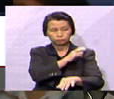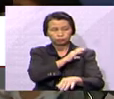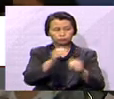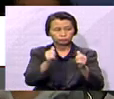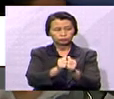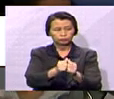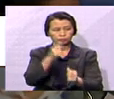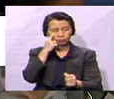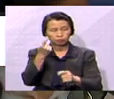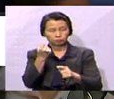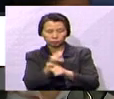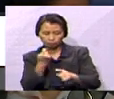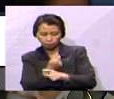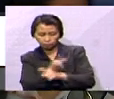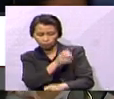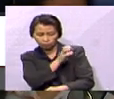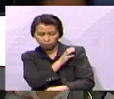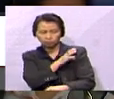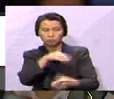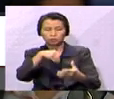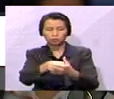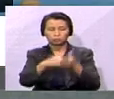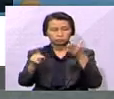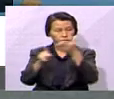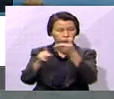with eyes trained on the Olympics.